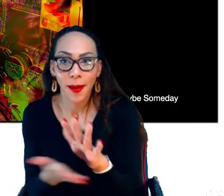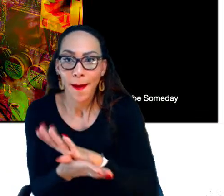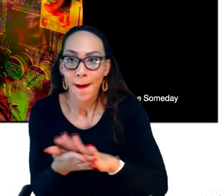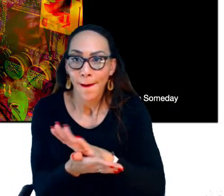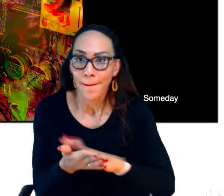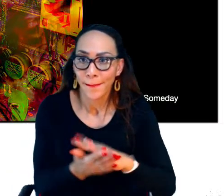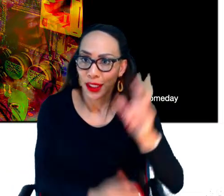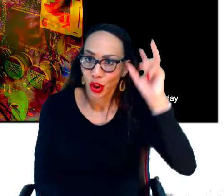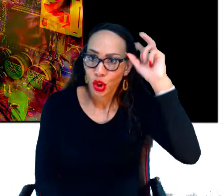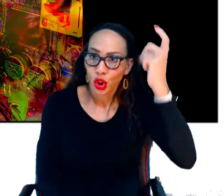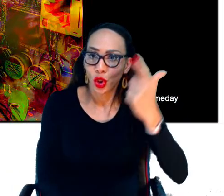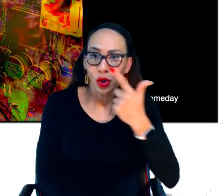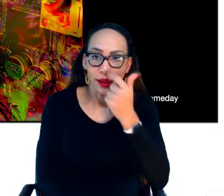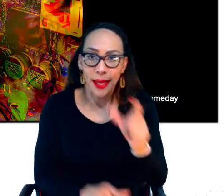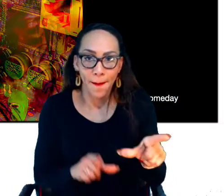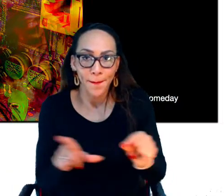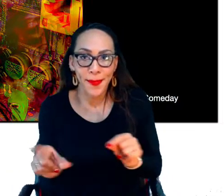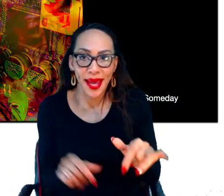So next one.